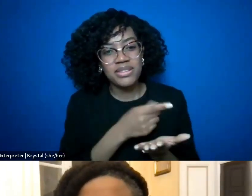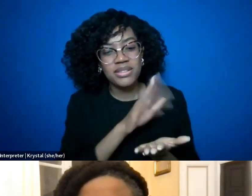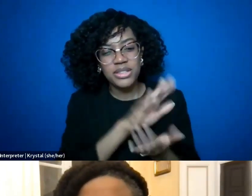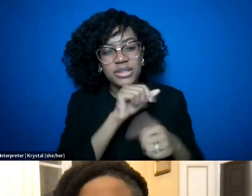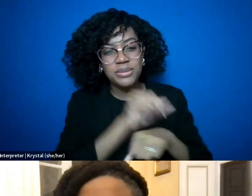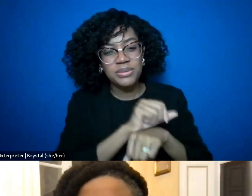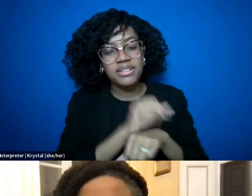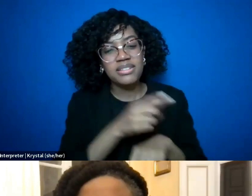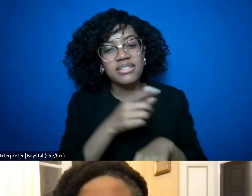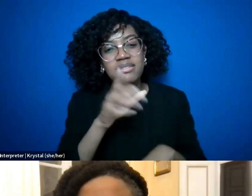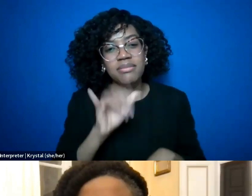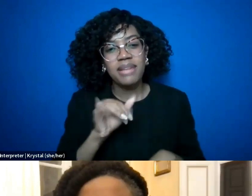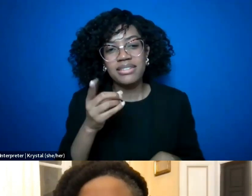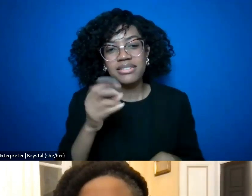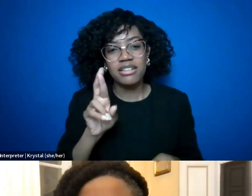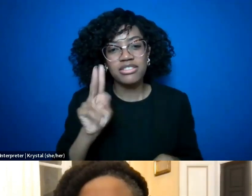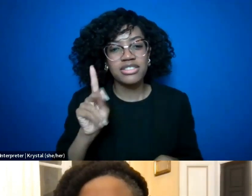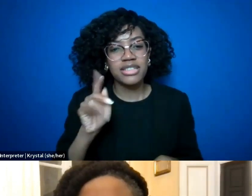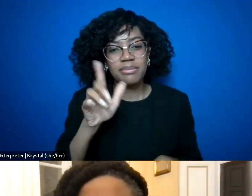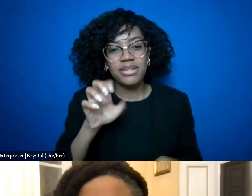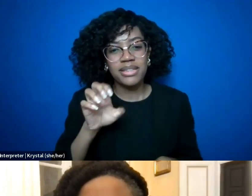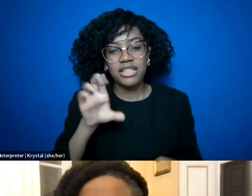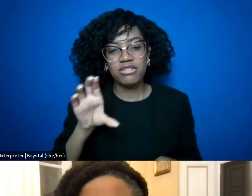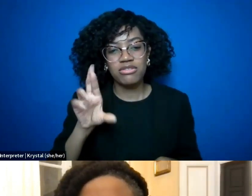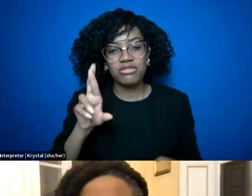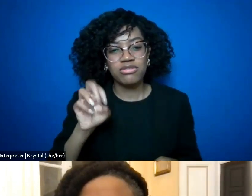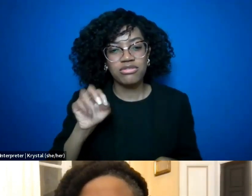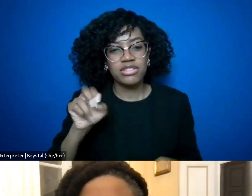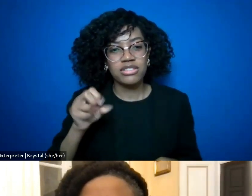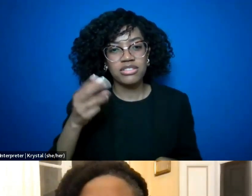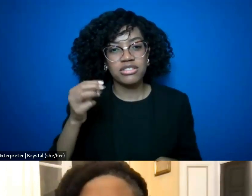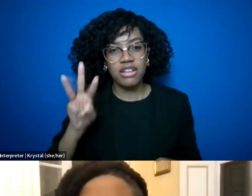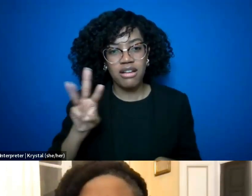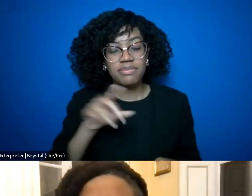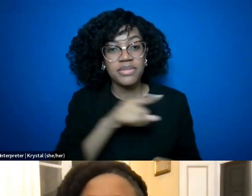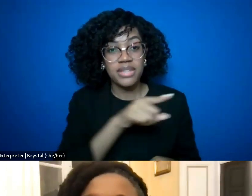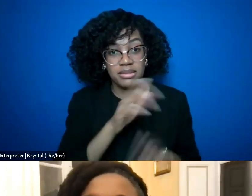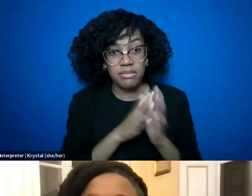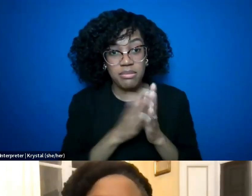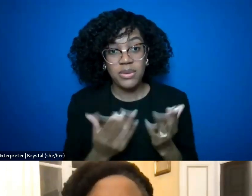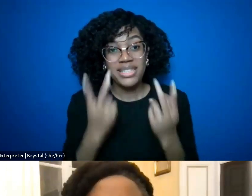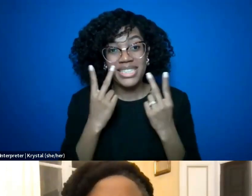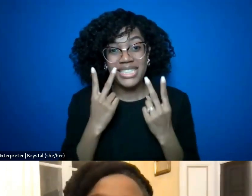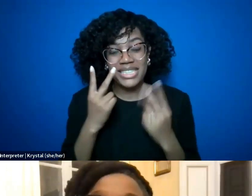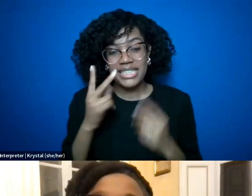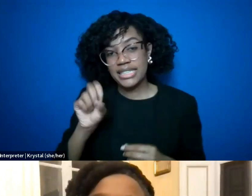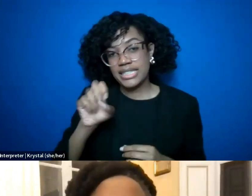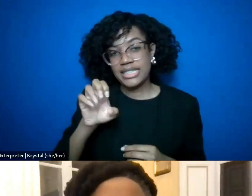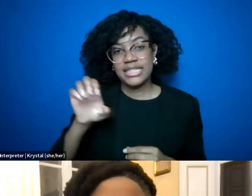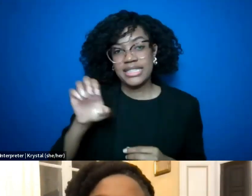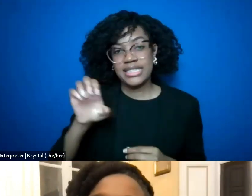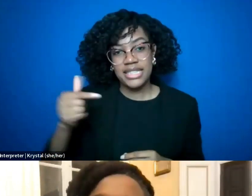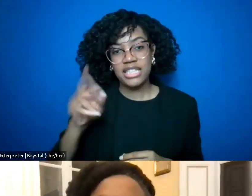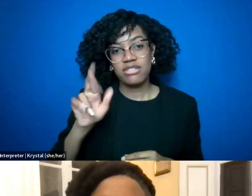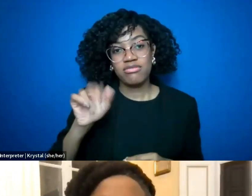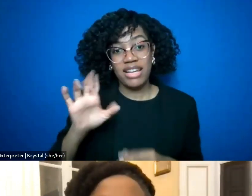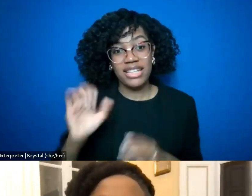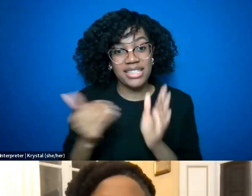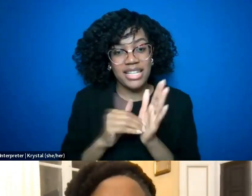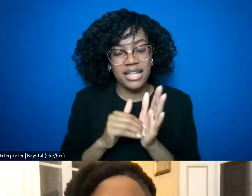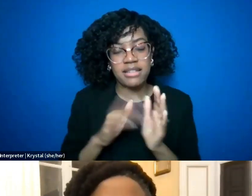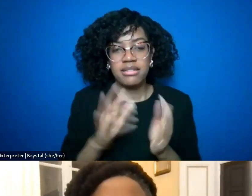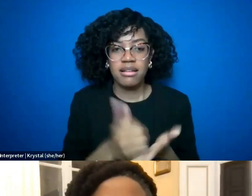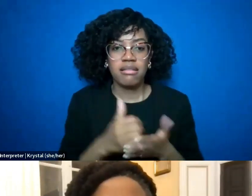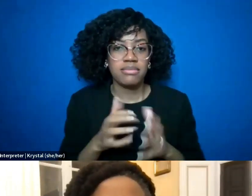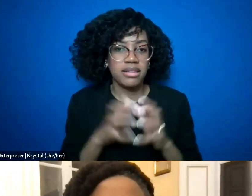Kimberlé Crenshaw. Seeing Race Again has been really important for things that I'm writing right now, and I think it will help you all. You